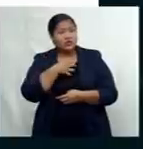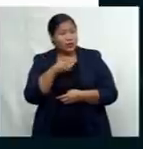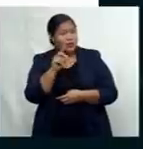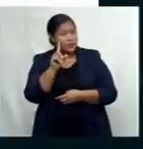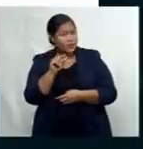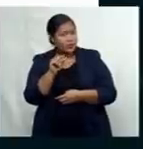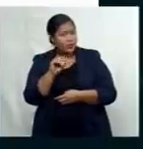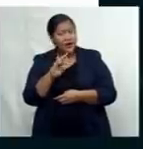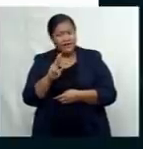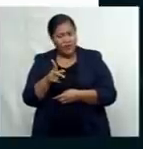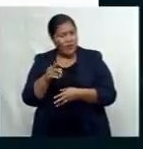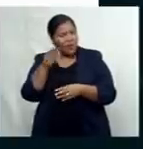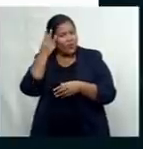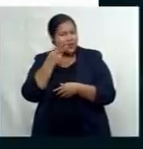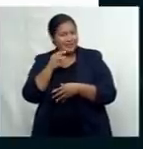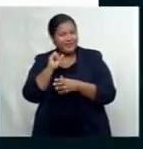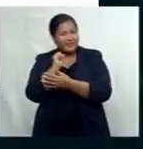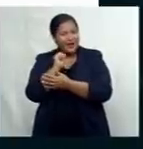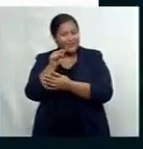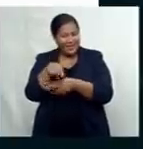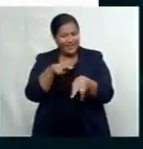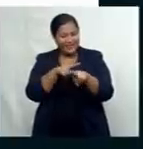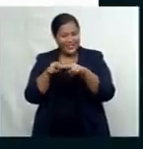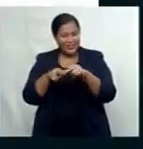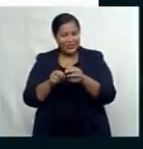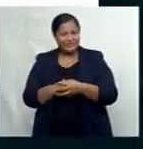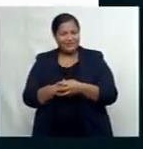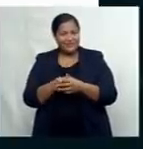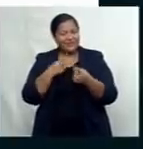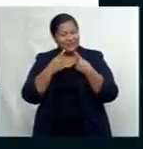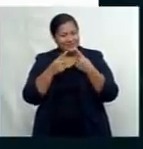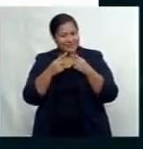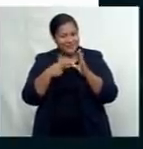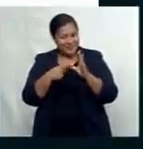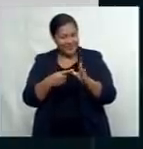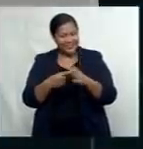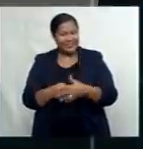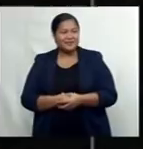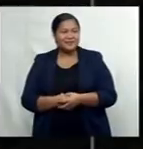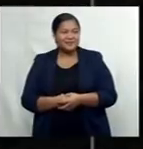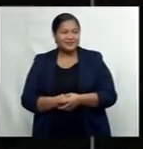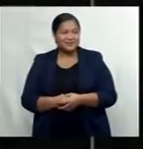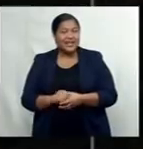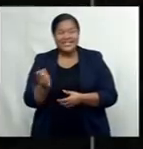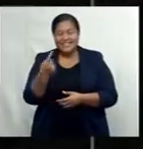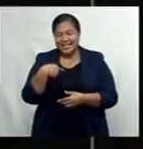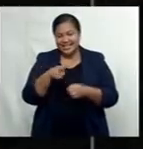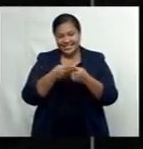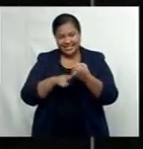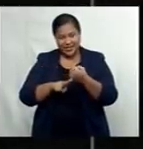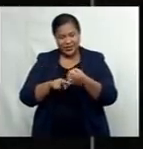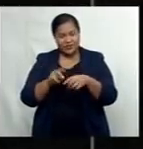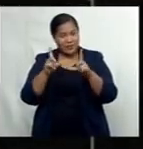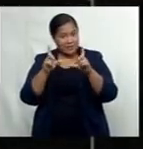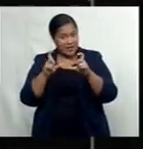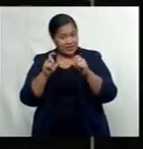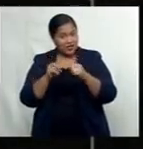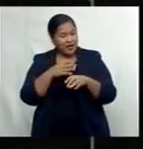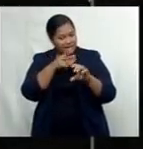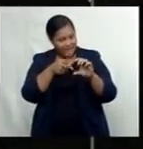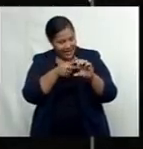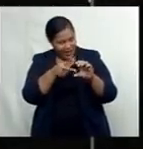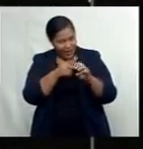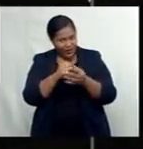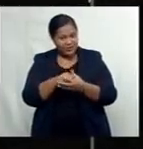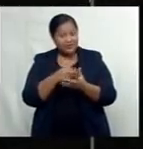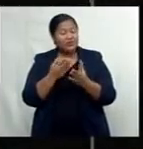done for women's rugby in Fiji? Visit our website to take part. Send us newsworthy pictures and videos